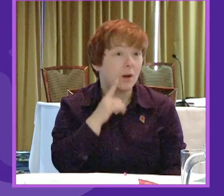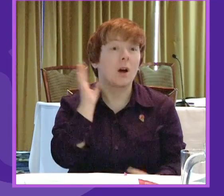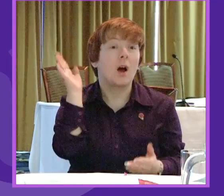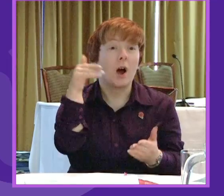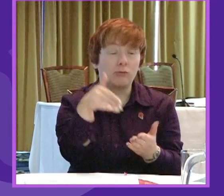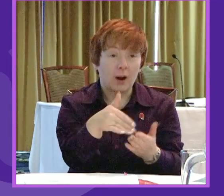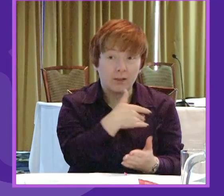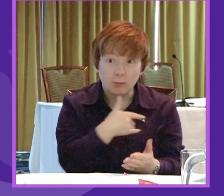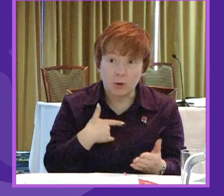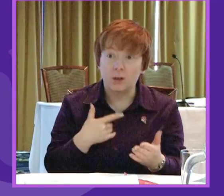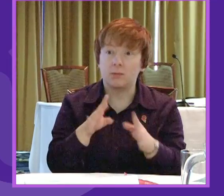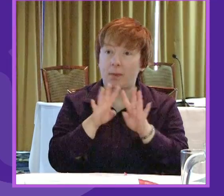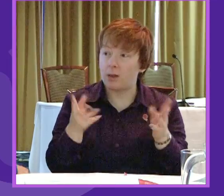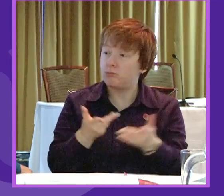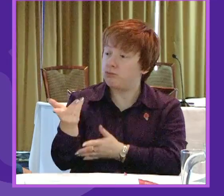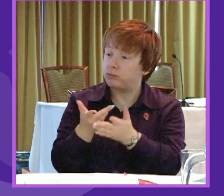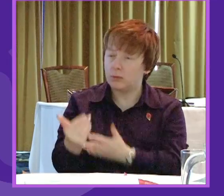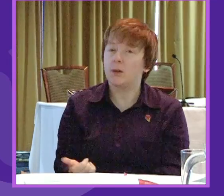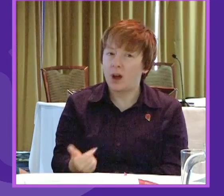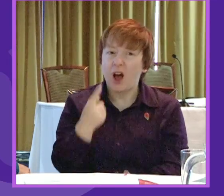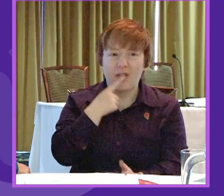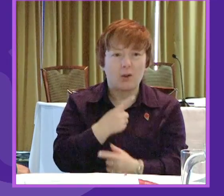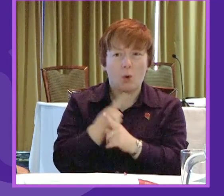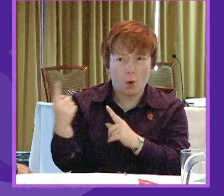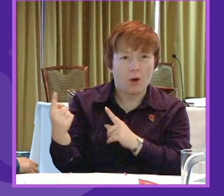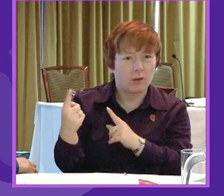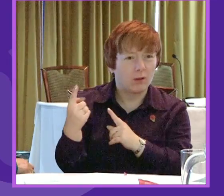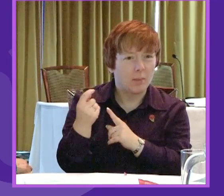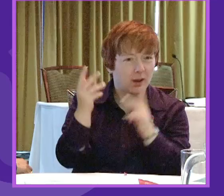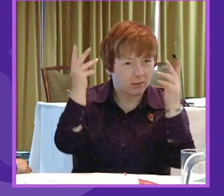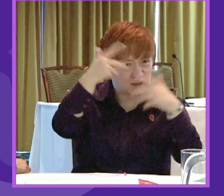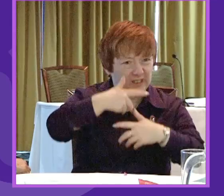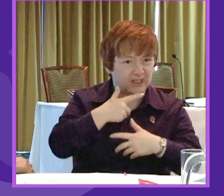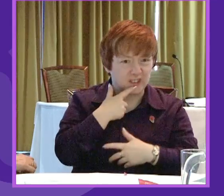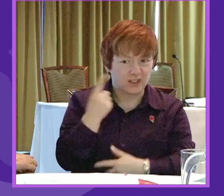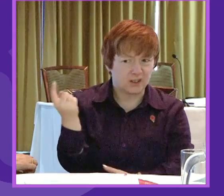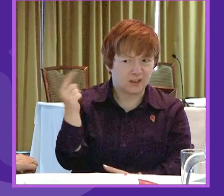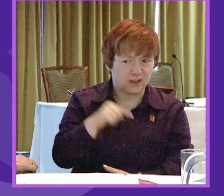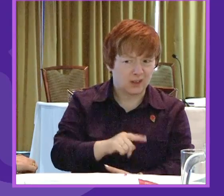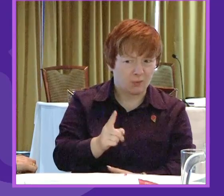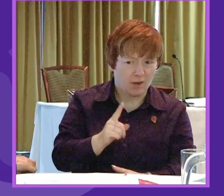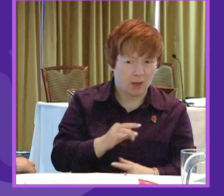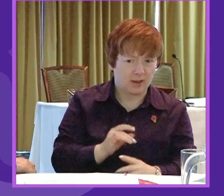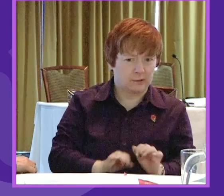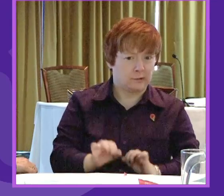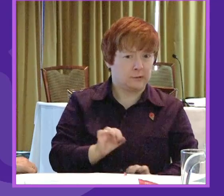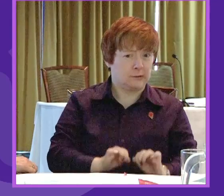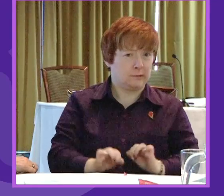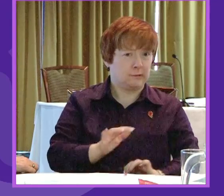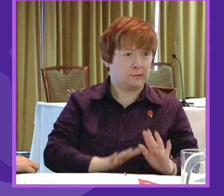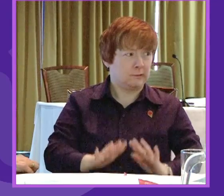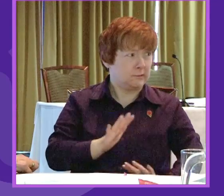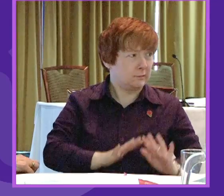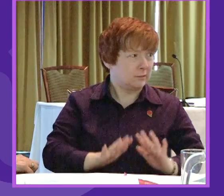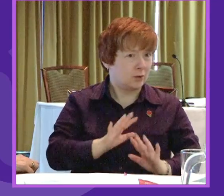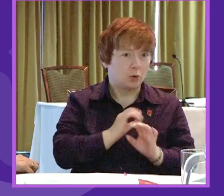quite negative. I arrived, spoke to my colleagues on the panel. I think we all had the same concern that we were coming,